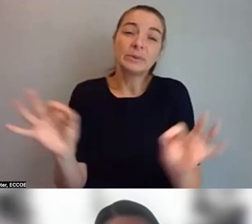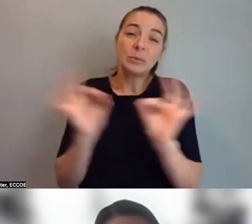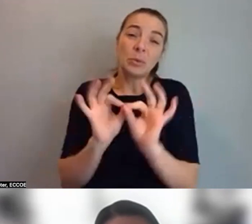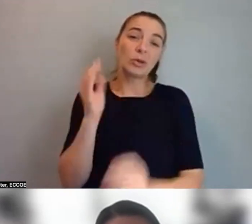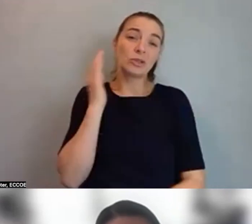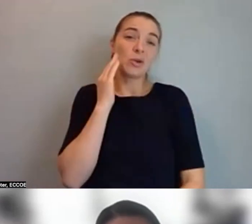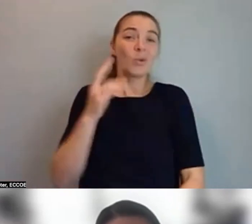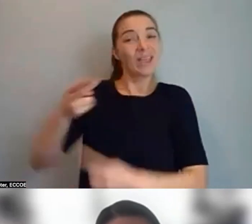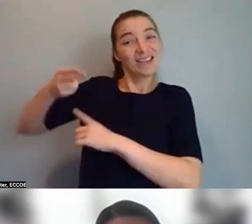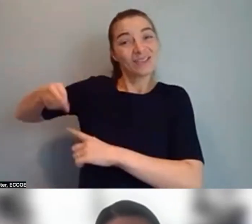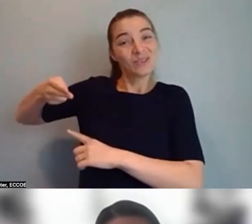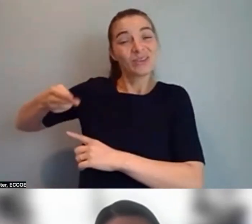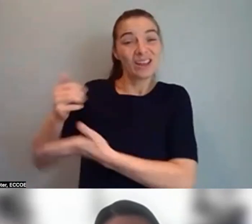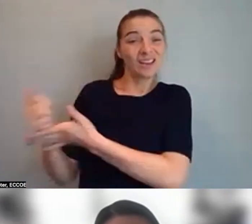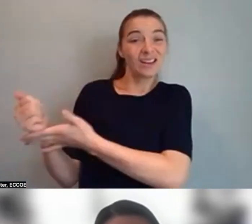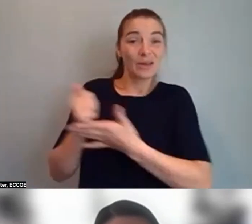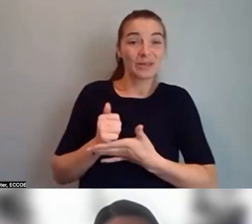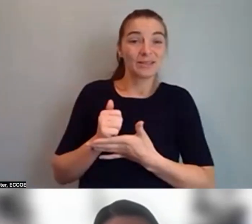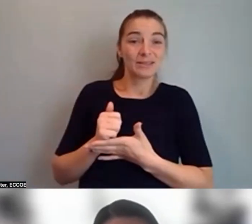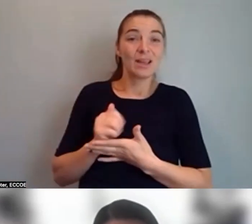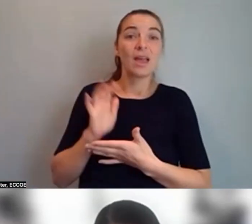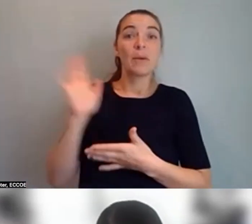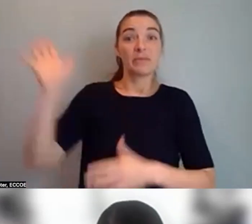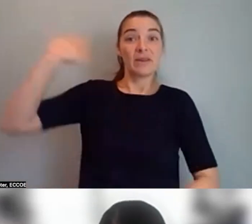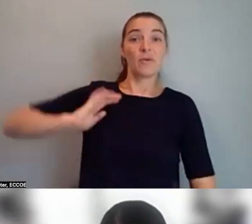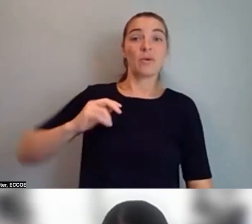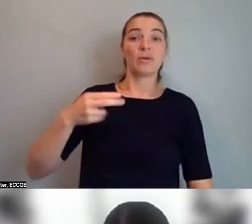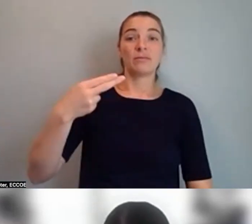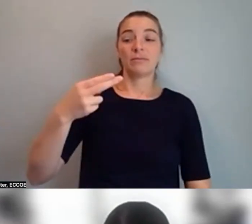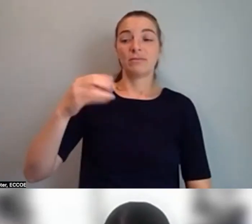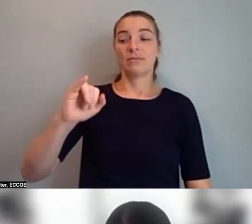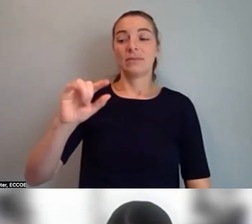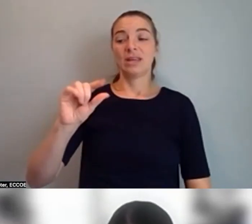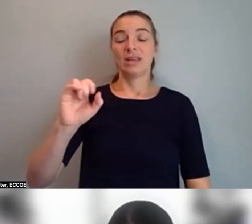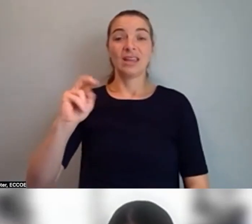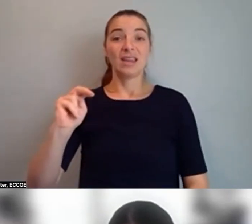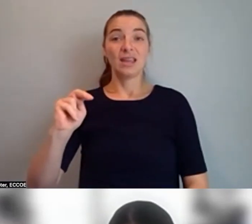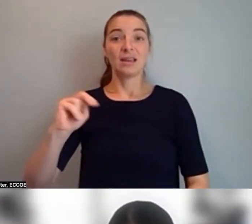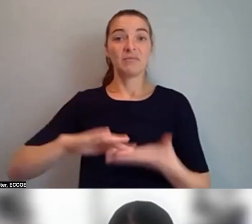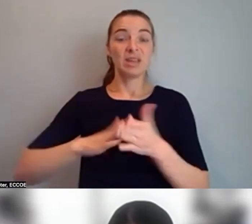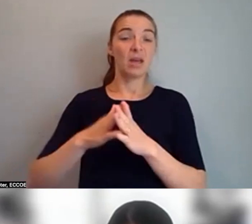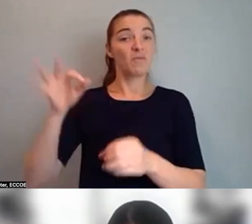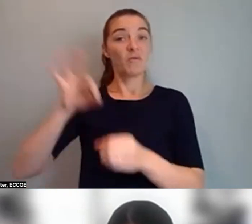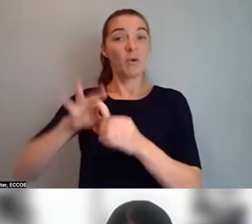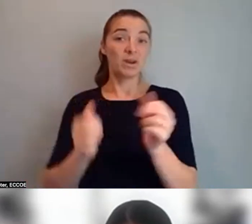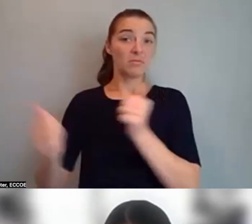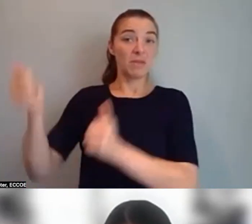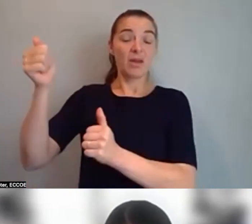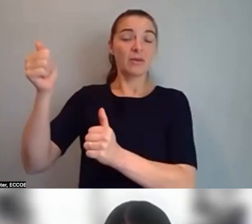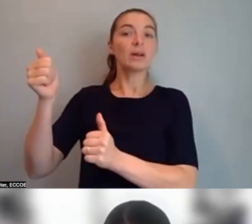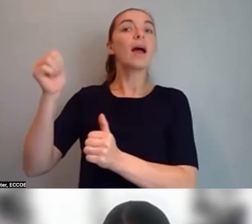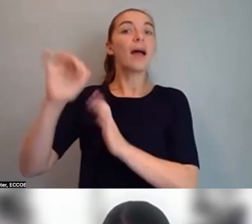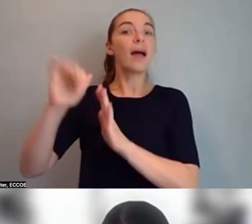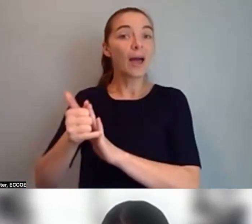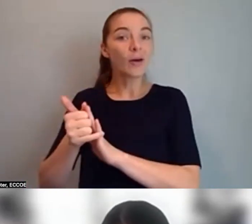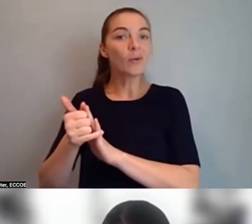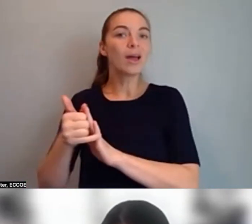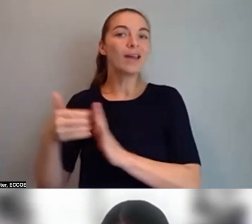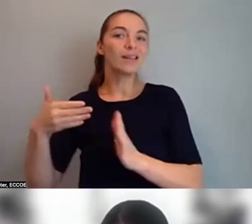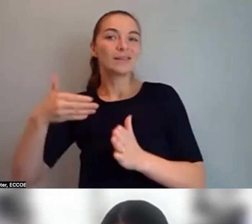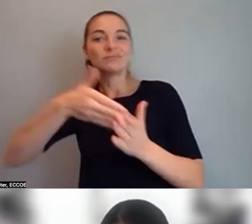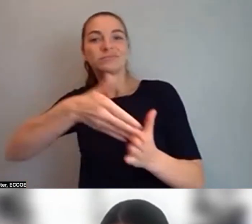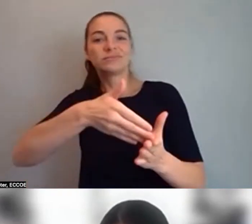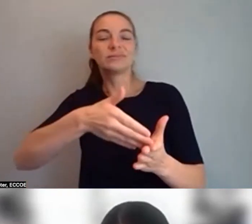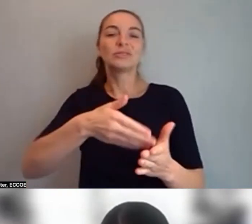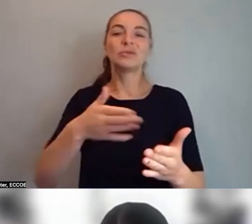this is how Reagan came to power, was attacking, was reacting to social movements that came out of the University of